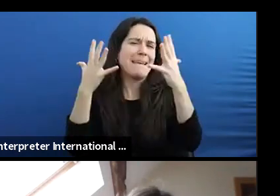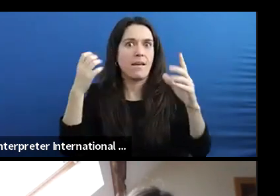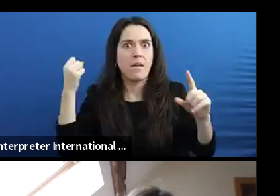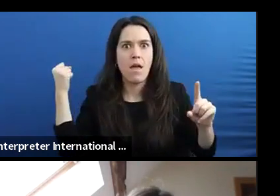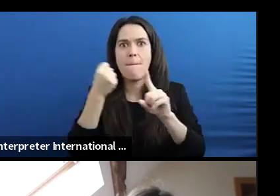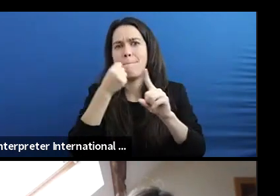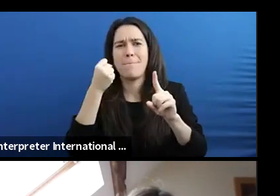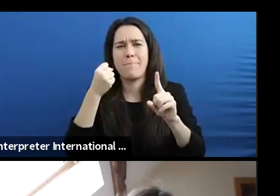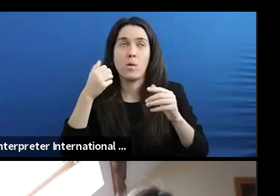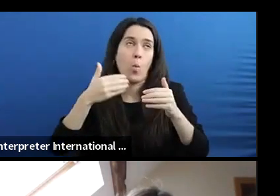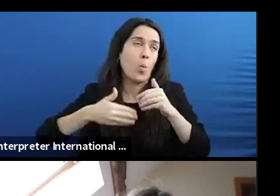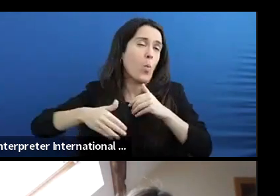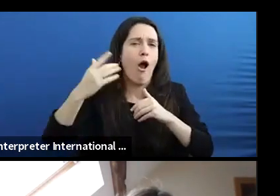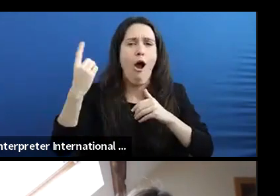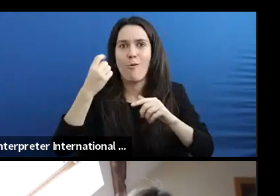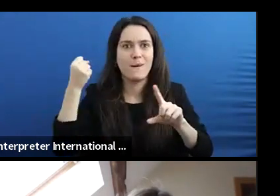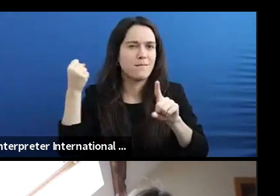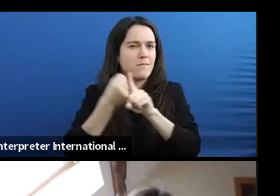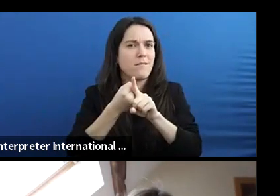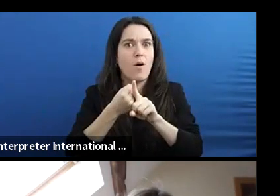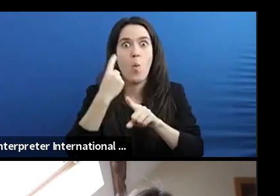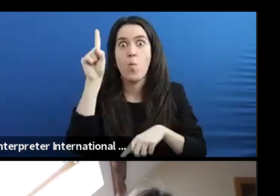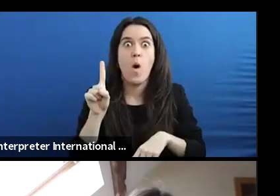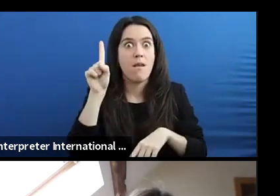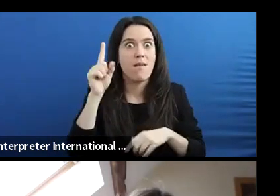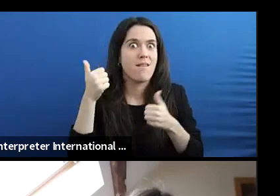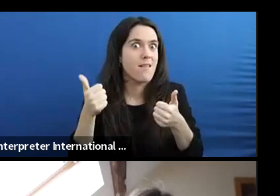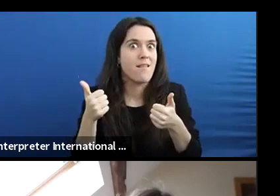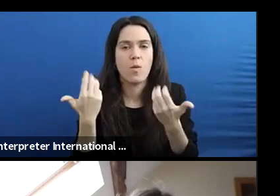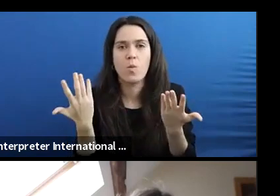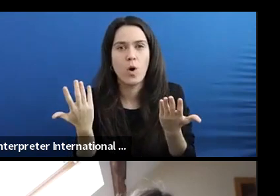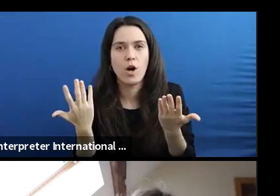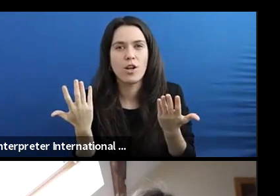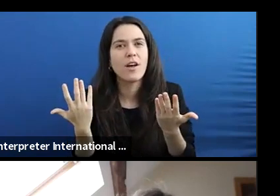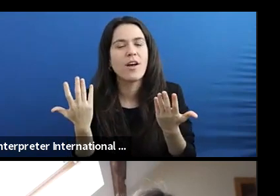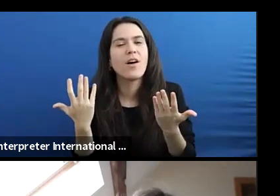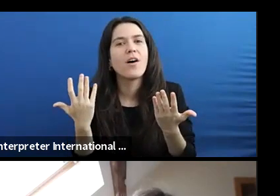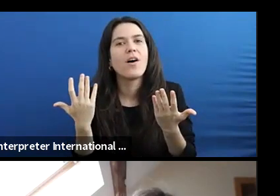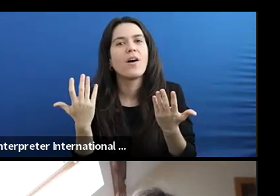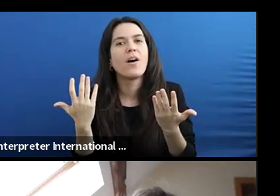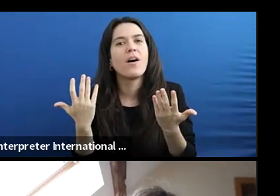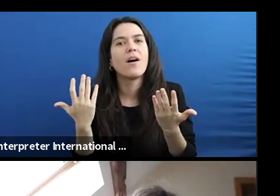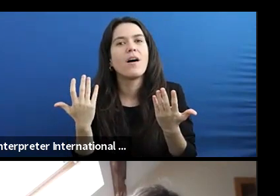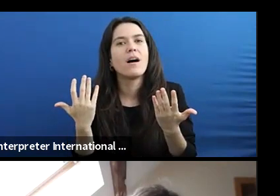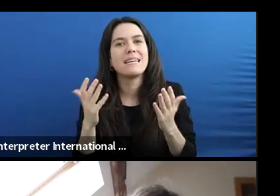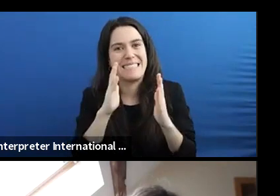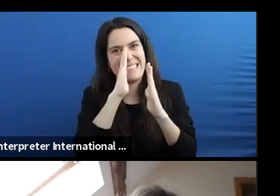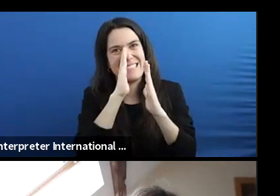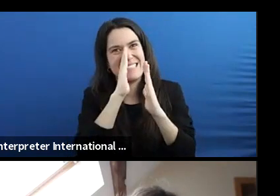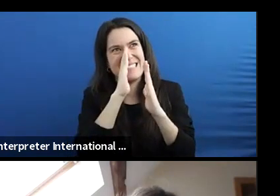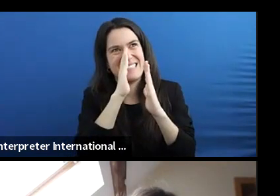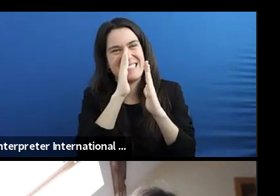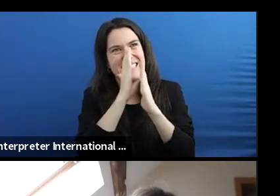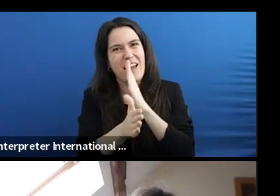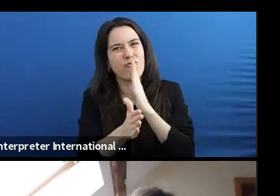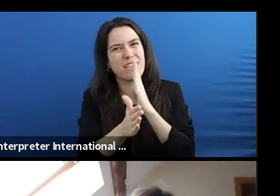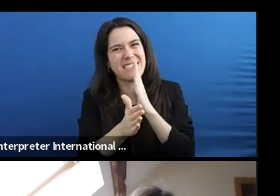always have is not so much on their direct